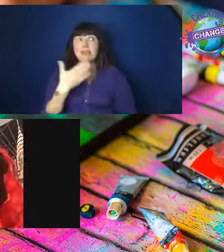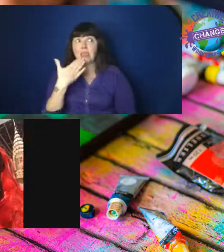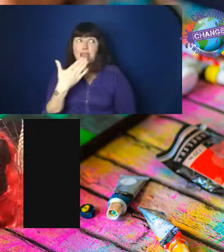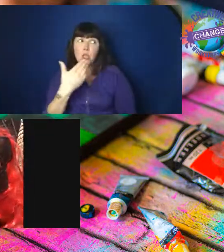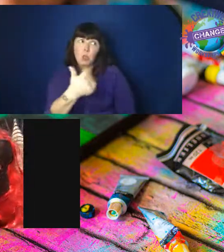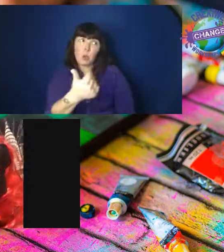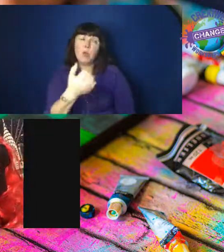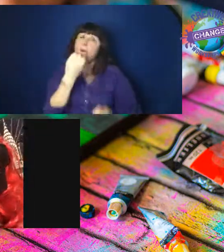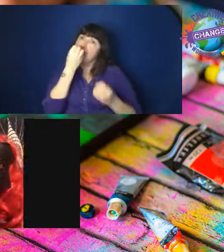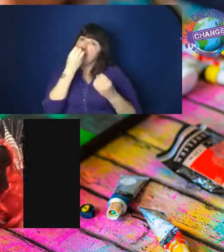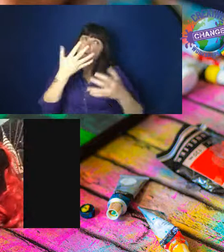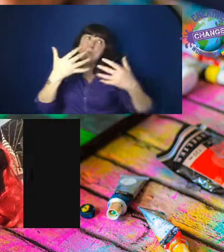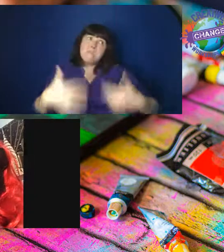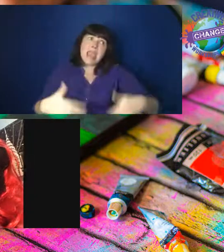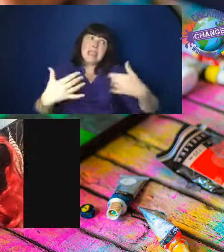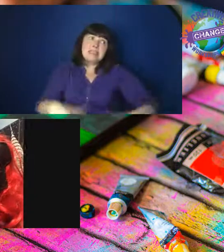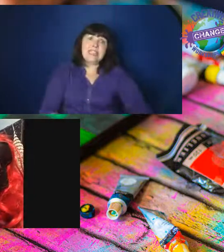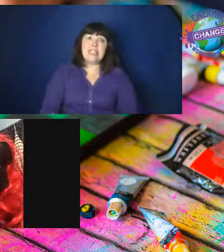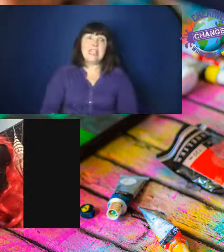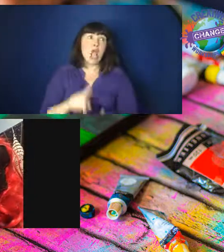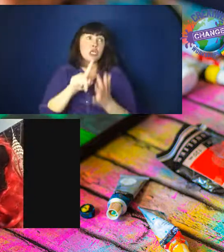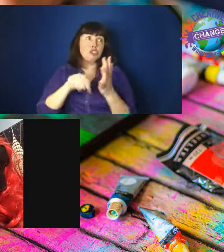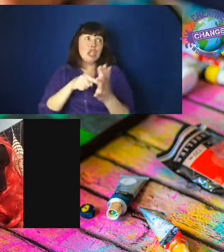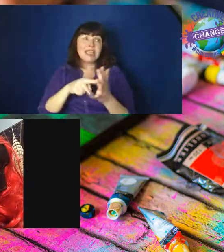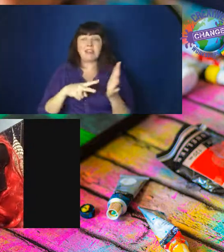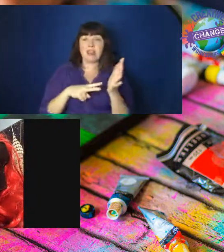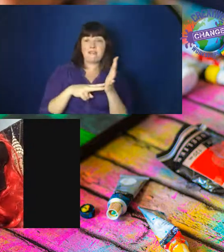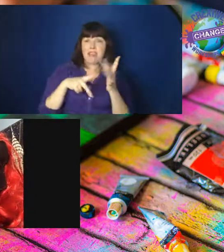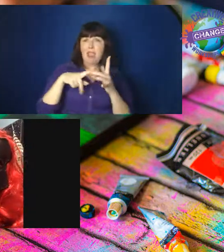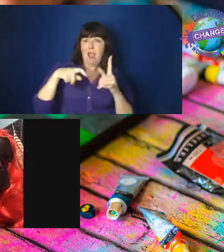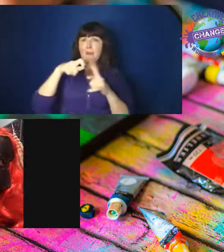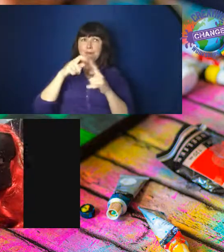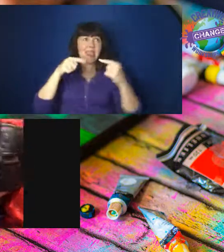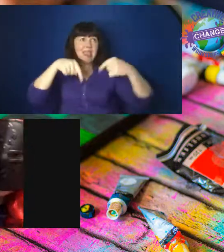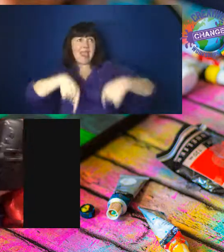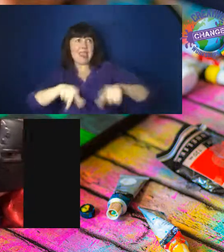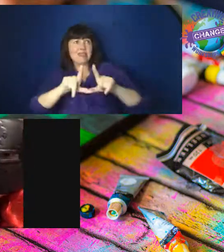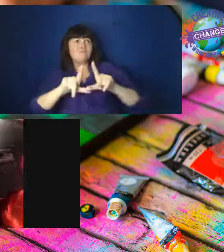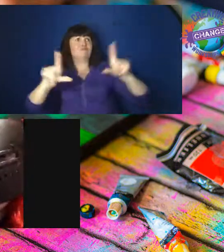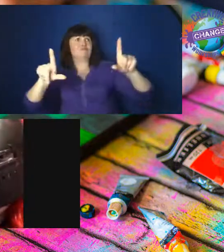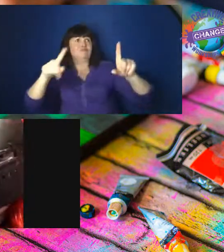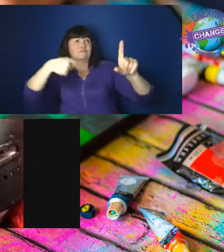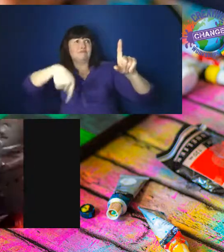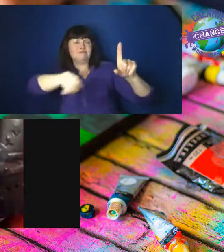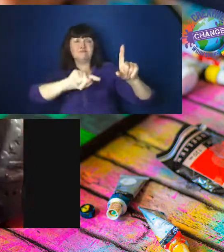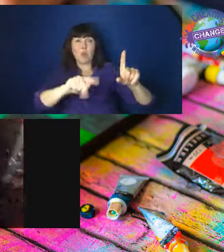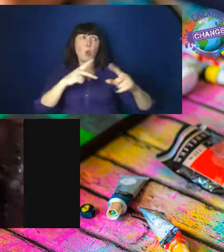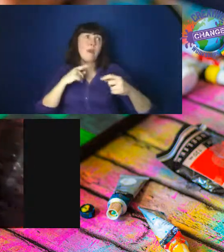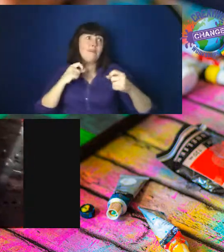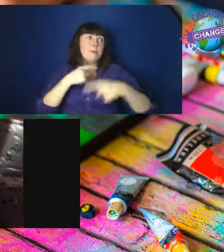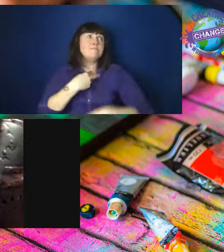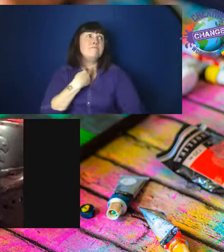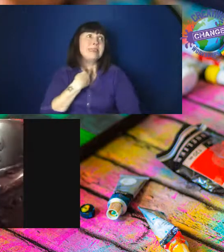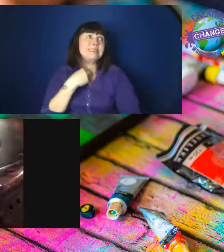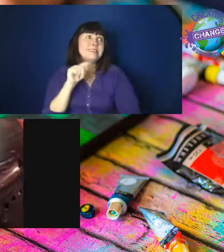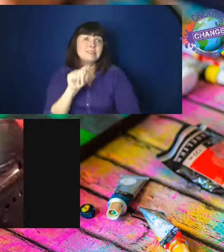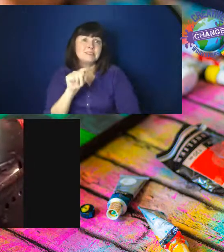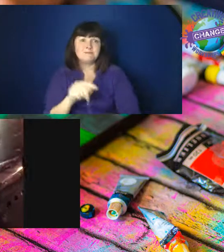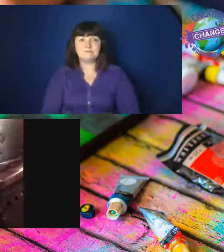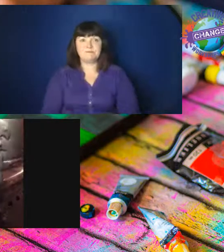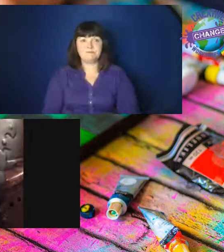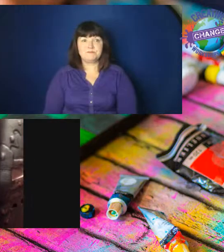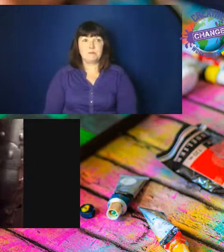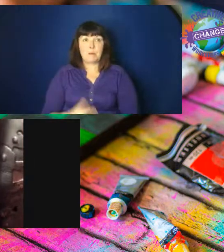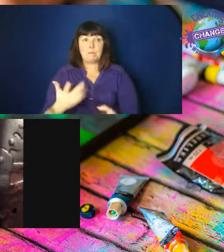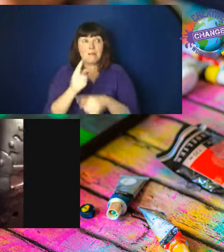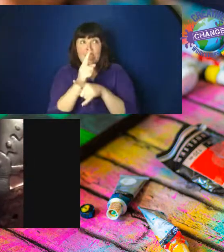You're amazing. Jade and the VIP is in the building. We've missed you. Can't wait to see what you dress